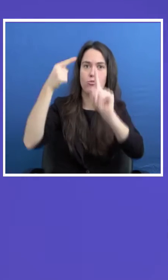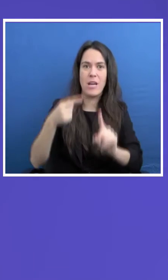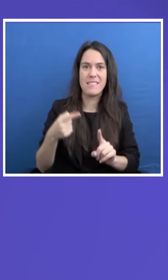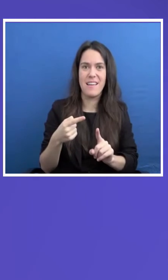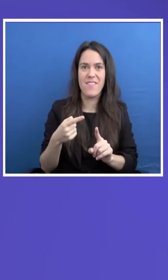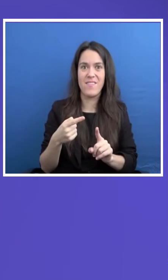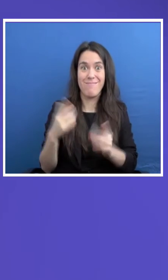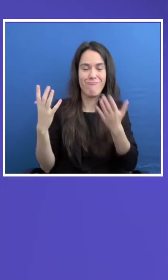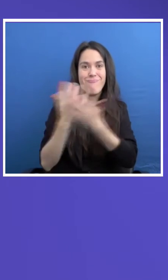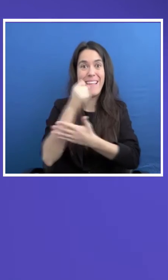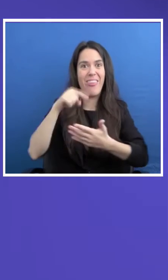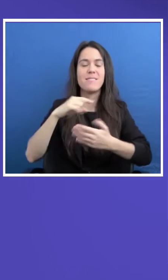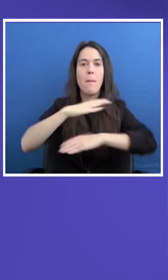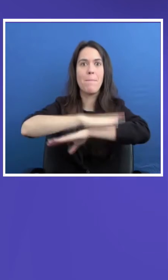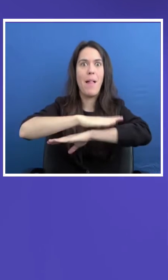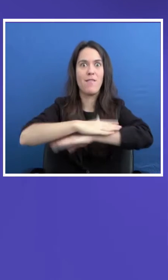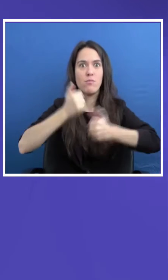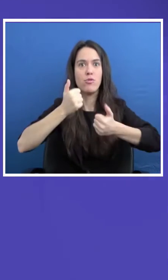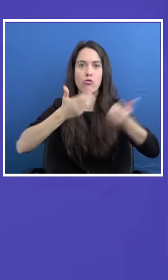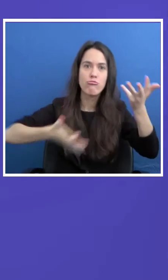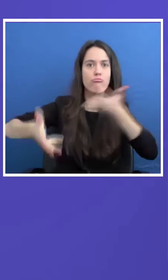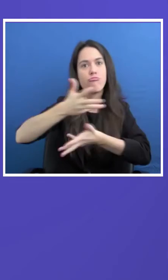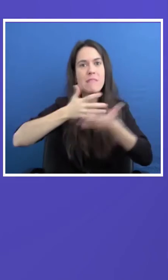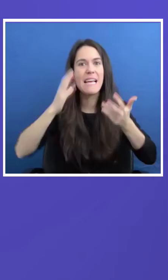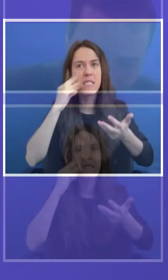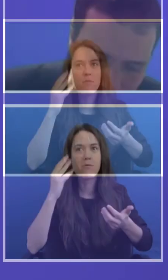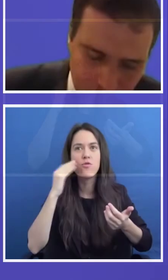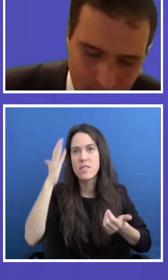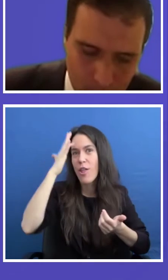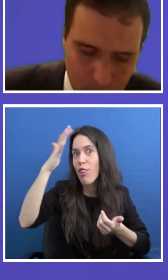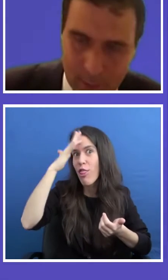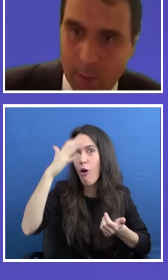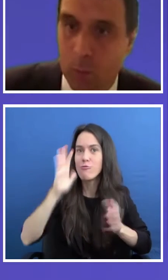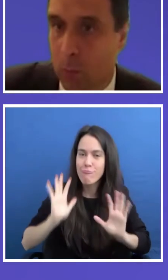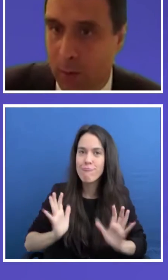exchange experiences and thoughts, to push women's